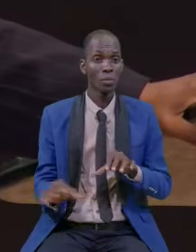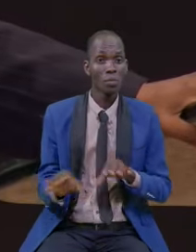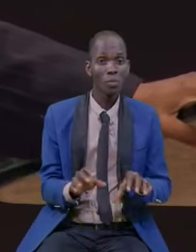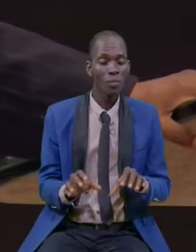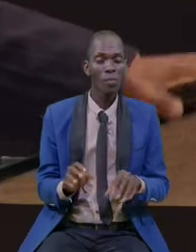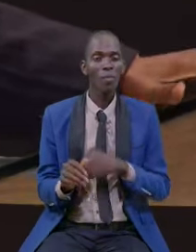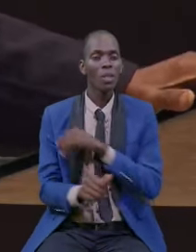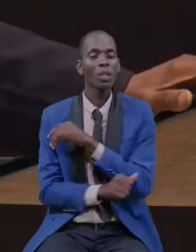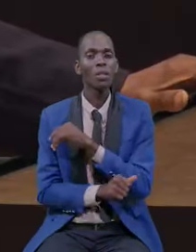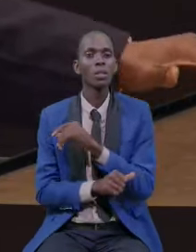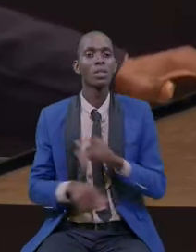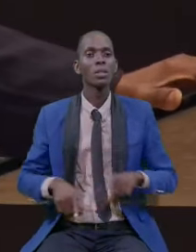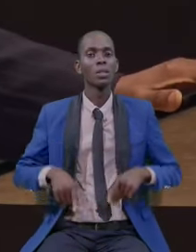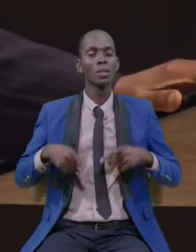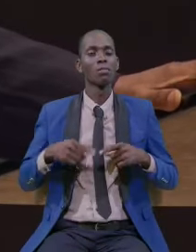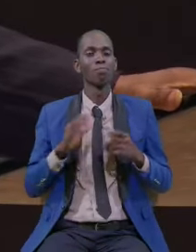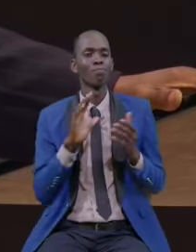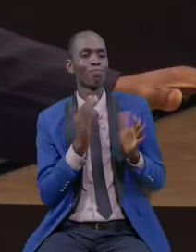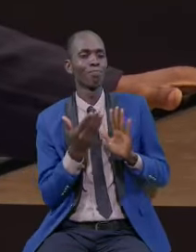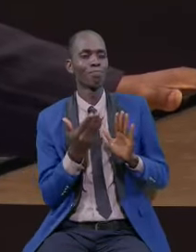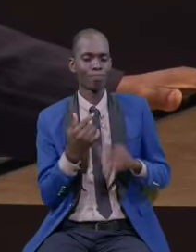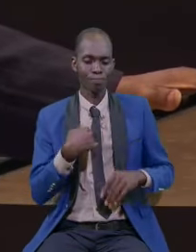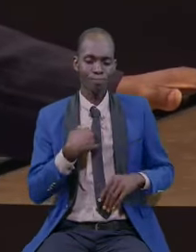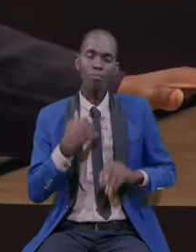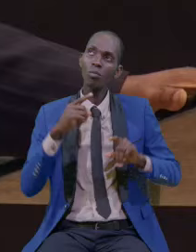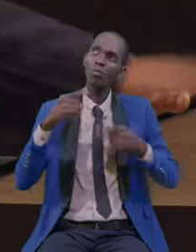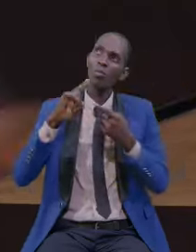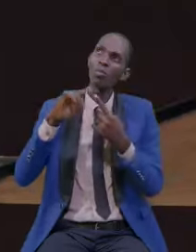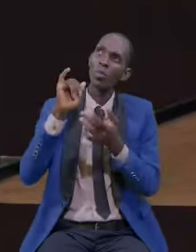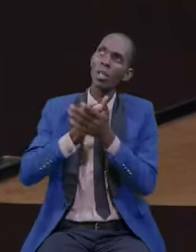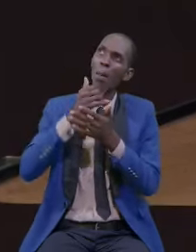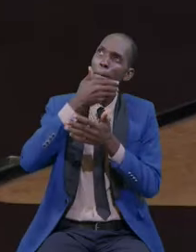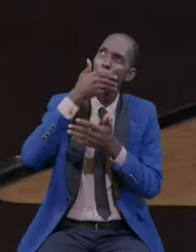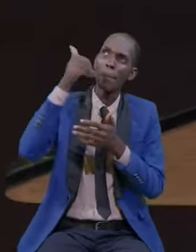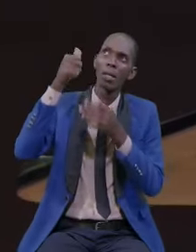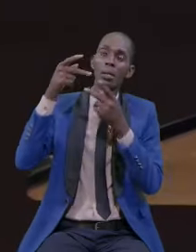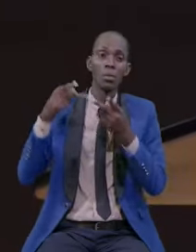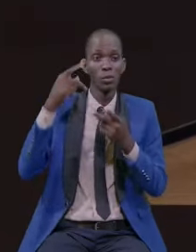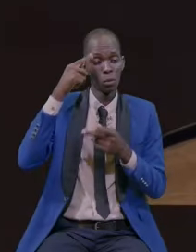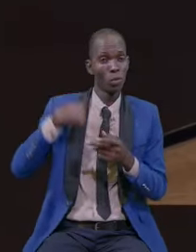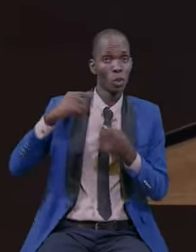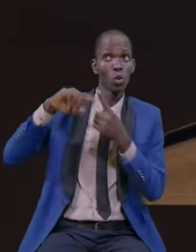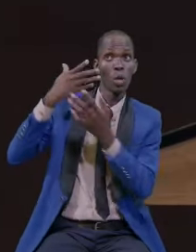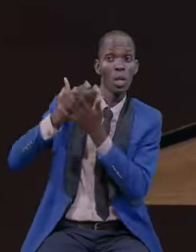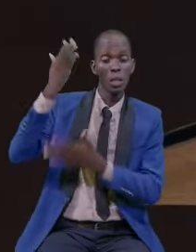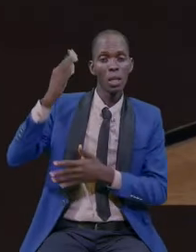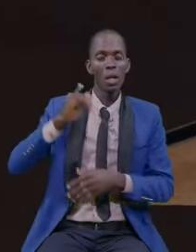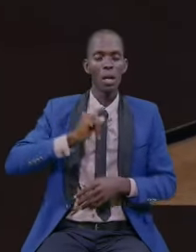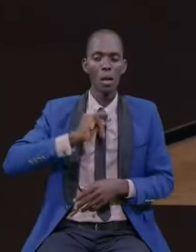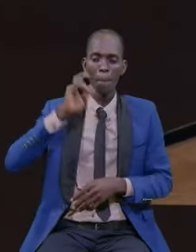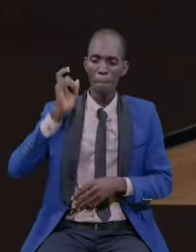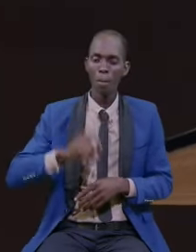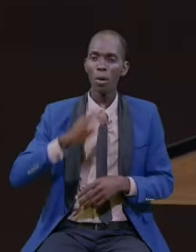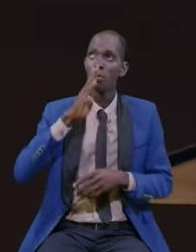lived like, I'm going to that better place. And to get there, I must be